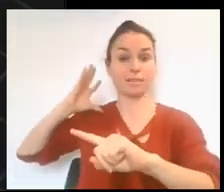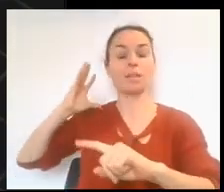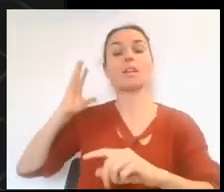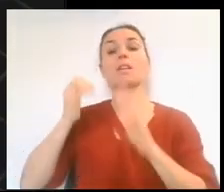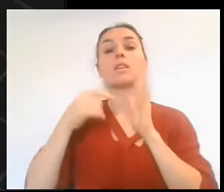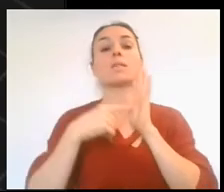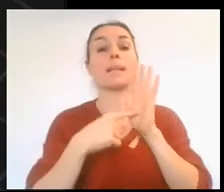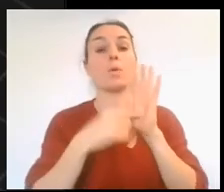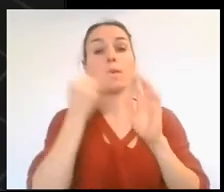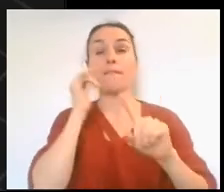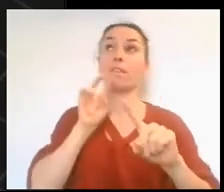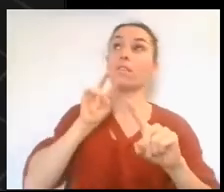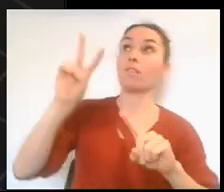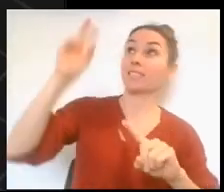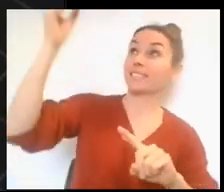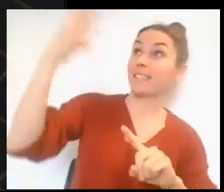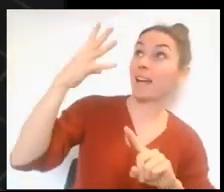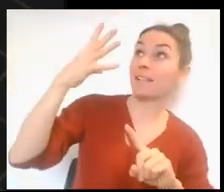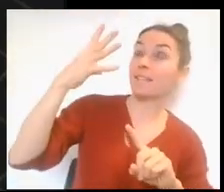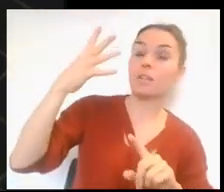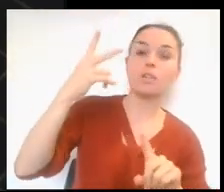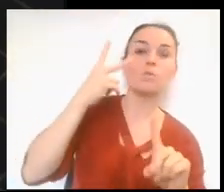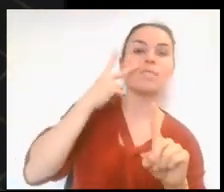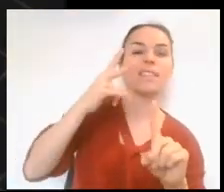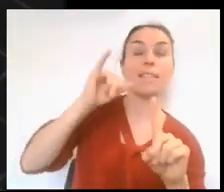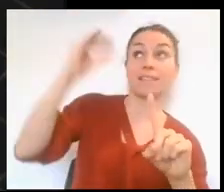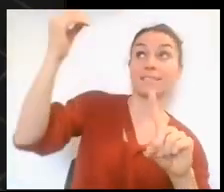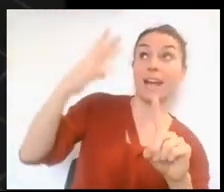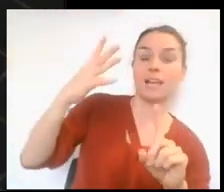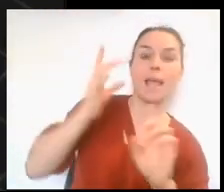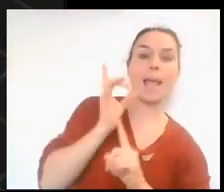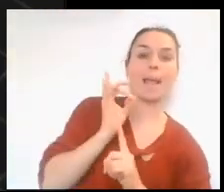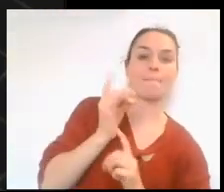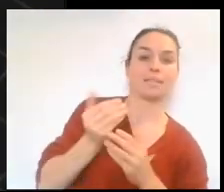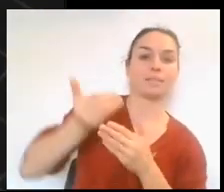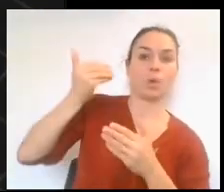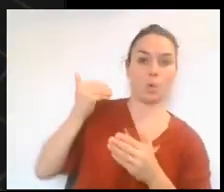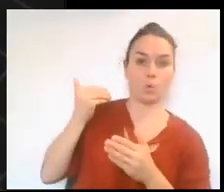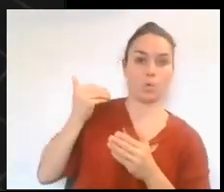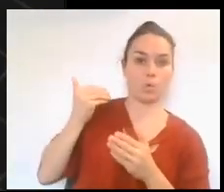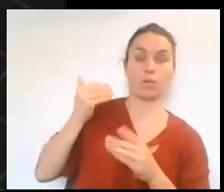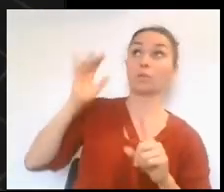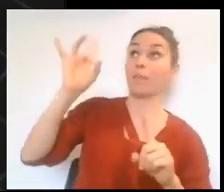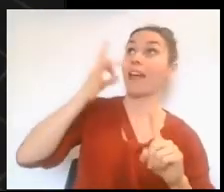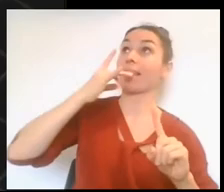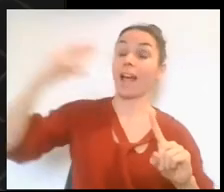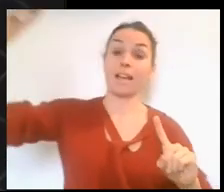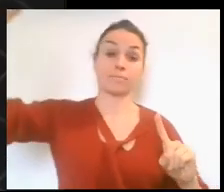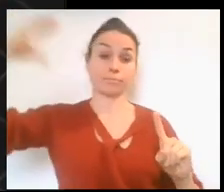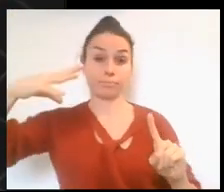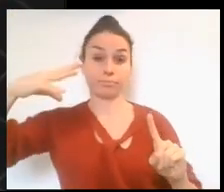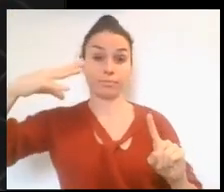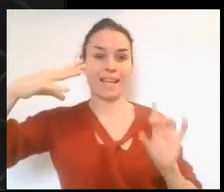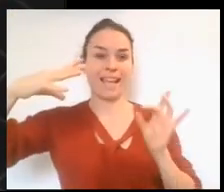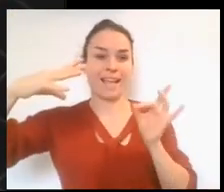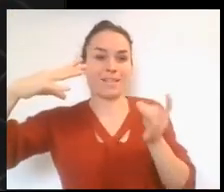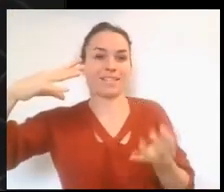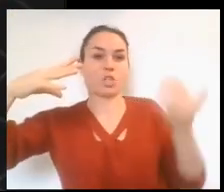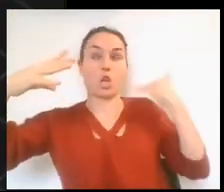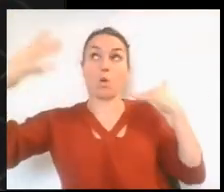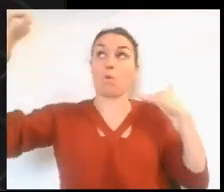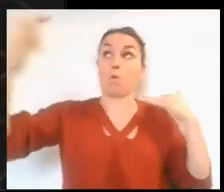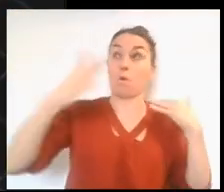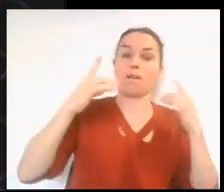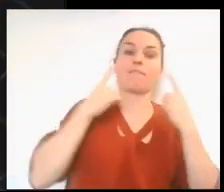the light that enters our eyes left the sun. The sun is 8 light minutes in distance